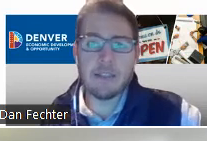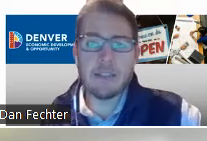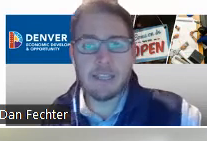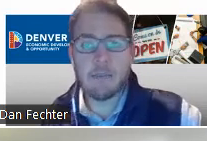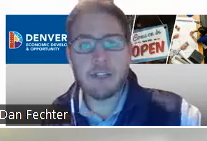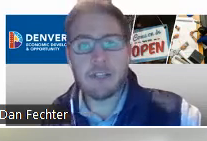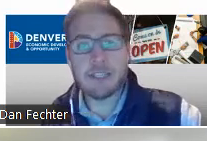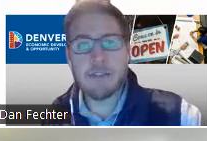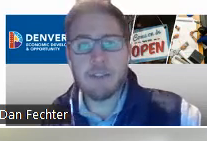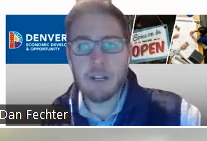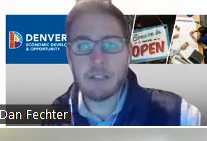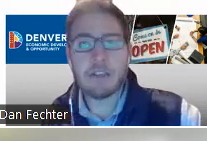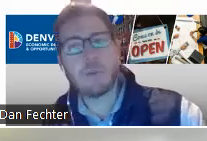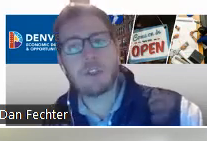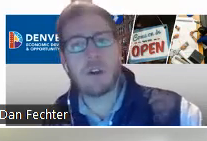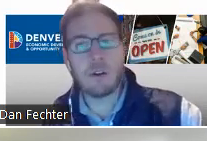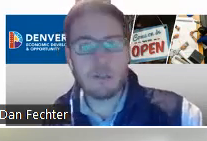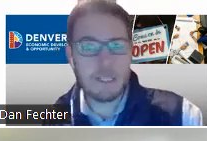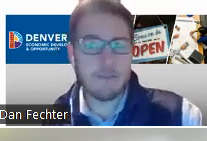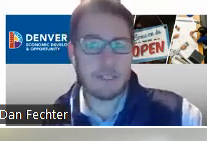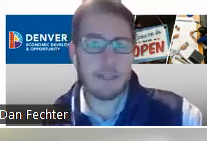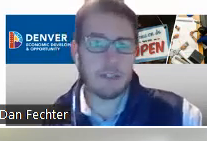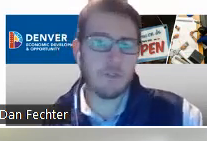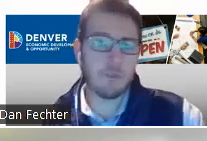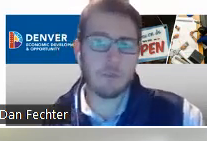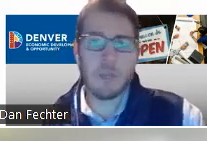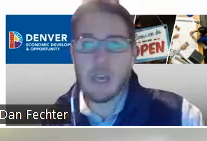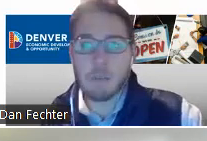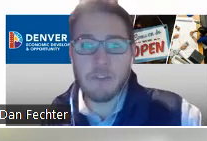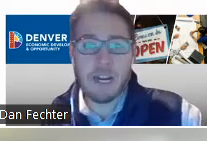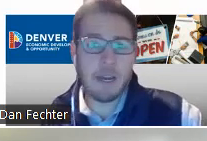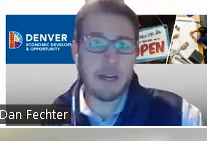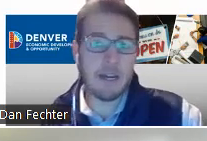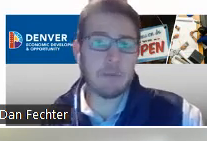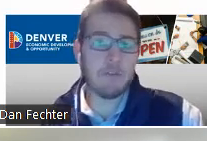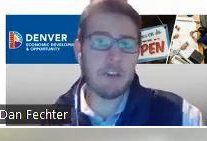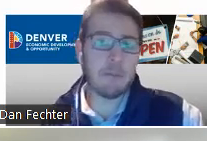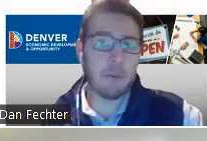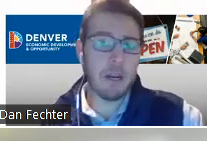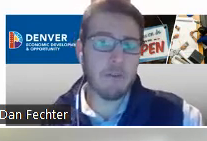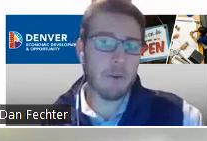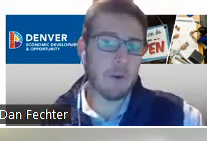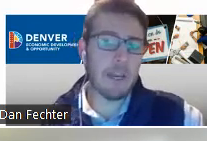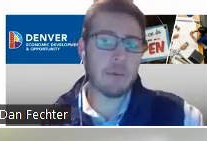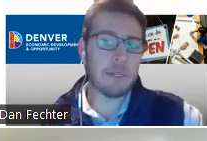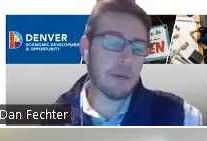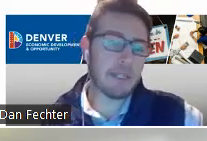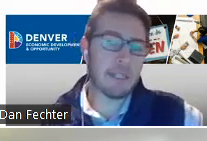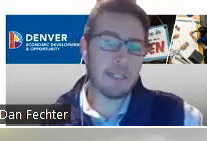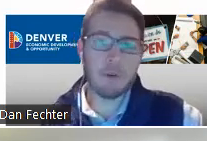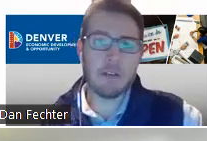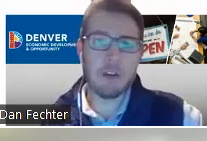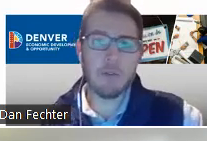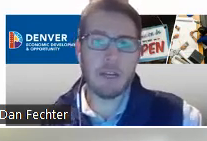in CDBG CV funds, which are specific dollars provided by HUD to prevent, prepare for, and respond